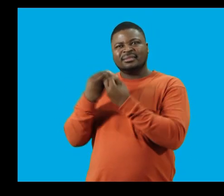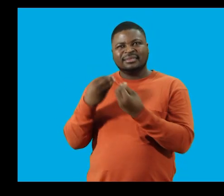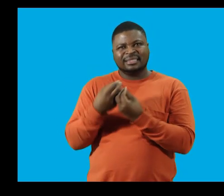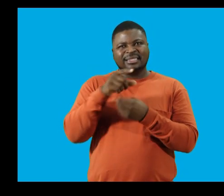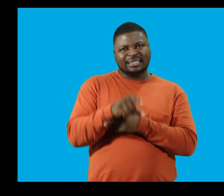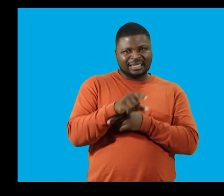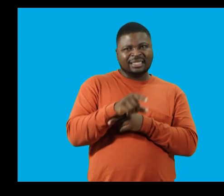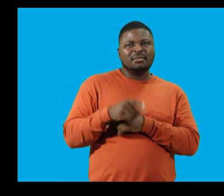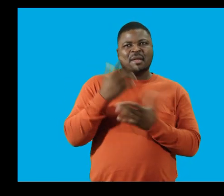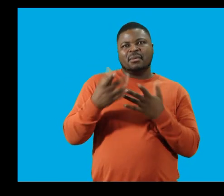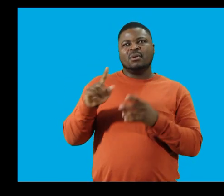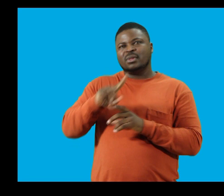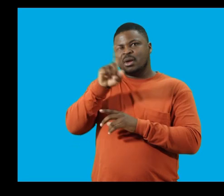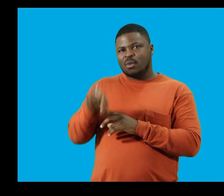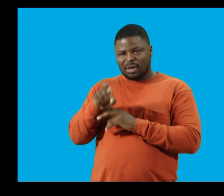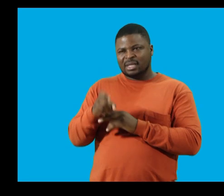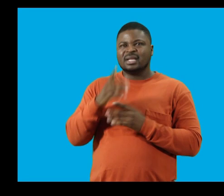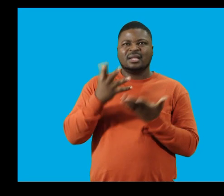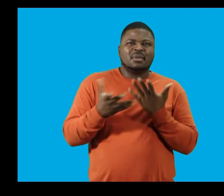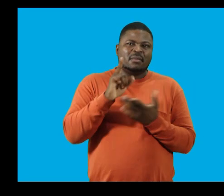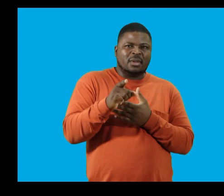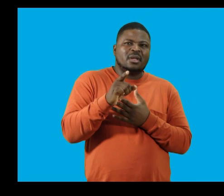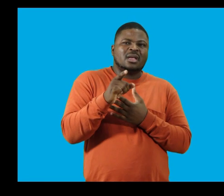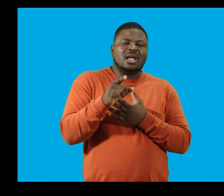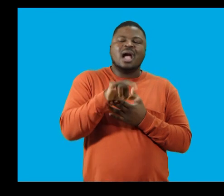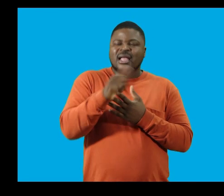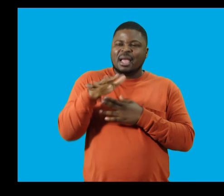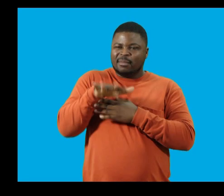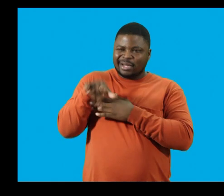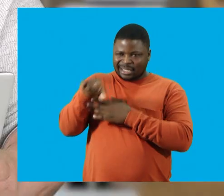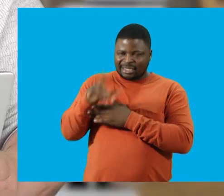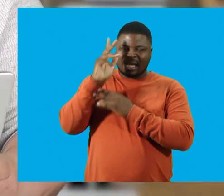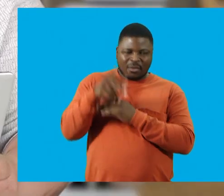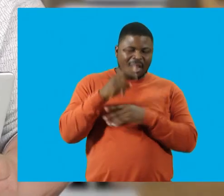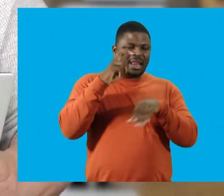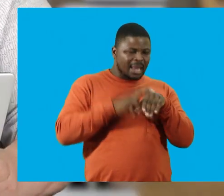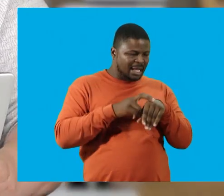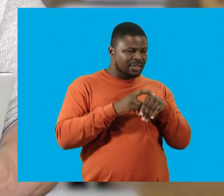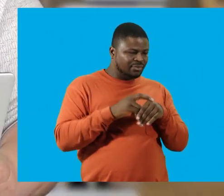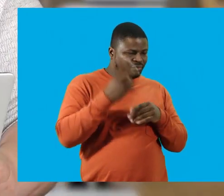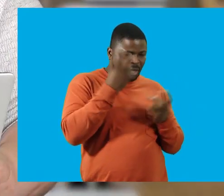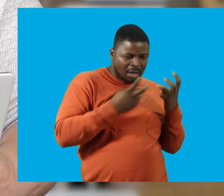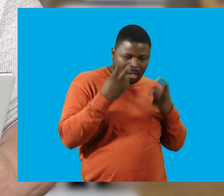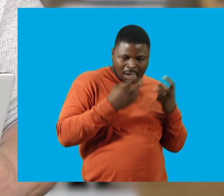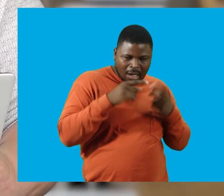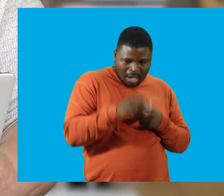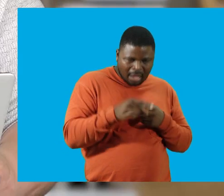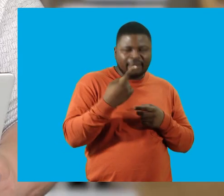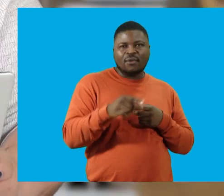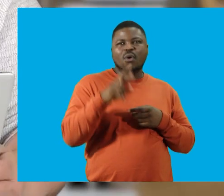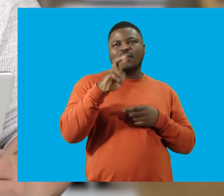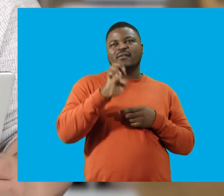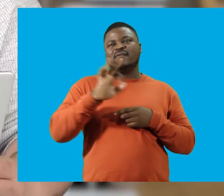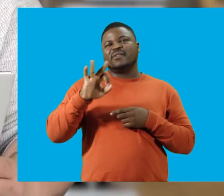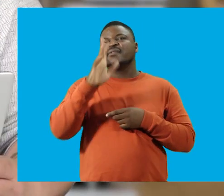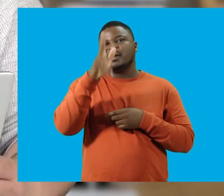we know that somewhere in the question you will need to go and look